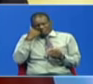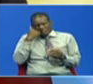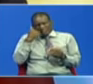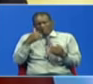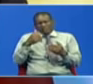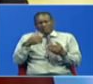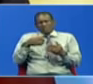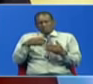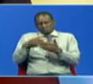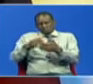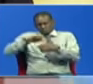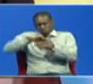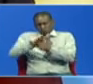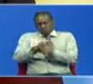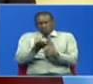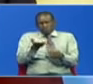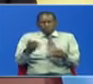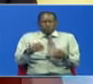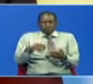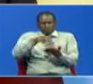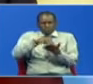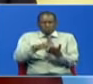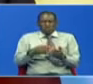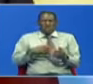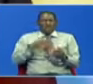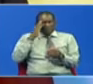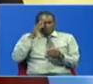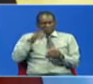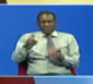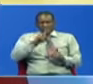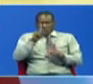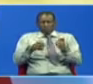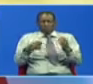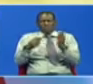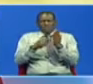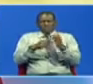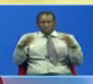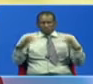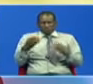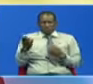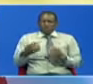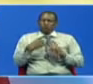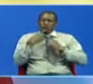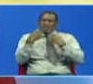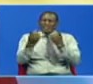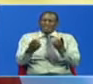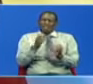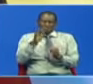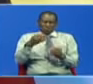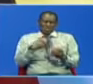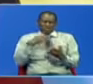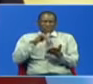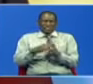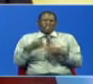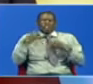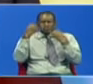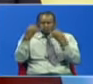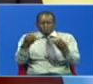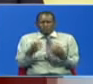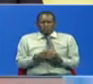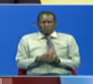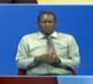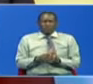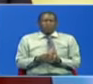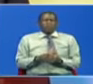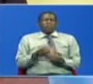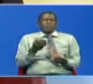conditions those are? I think that is a question for the technical team here to answer if they have that information on hand. We